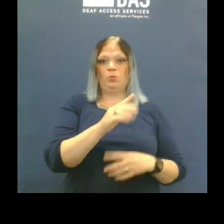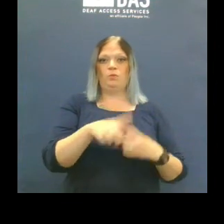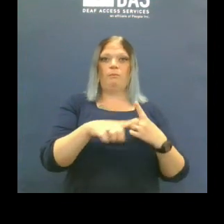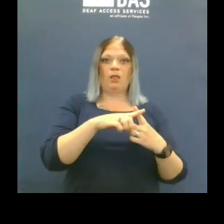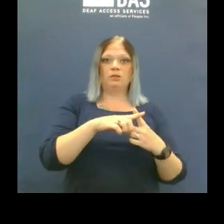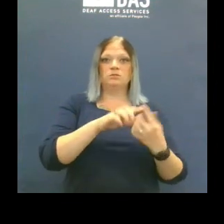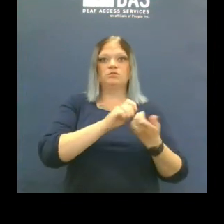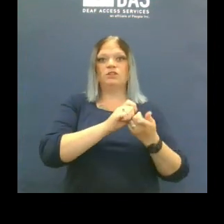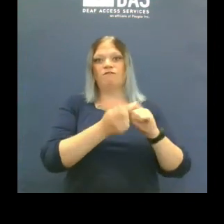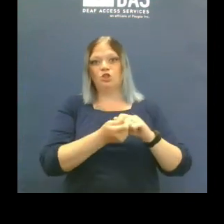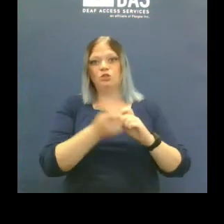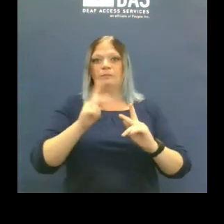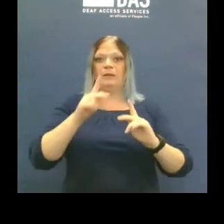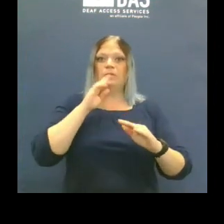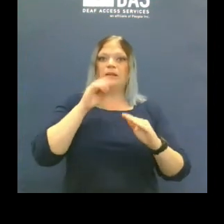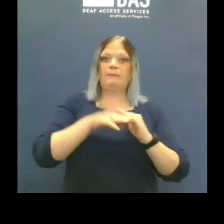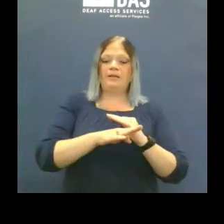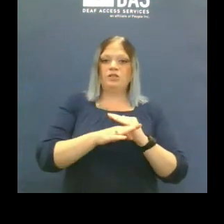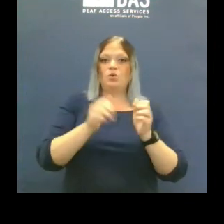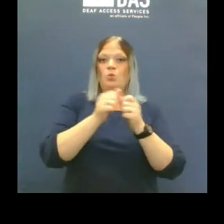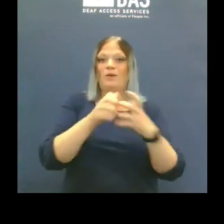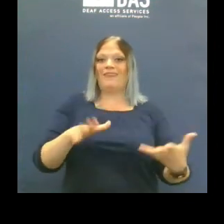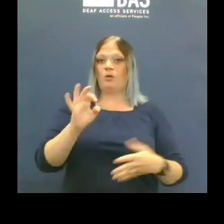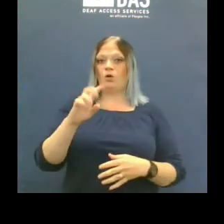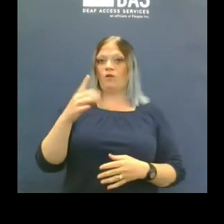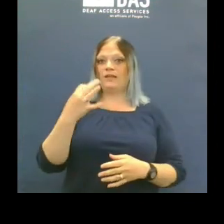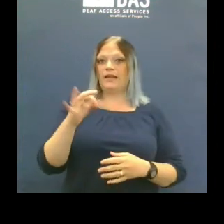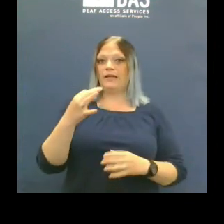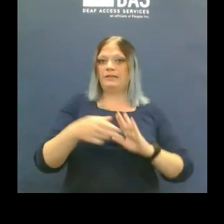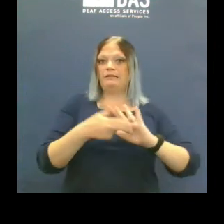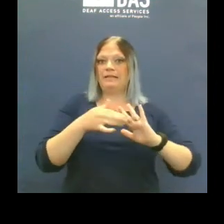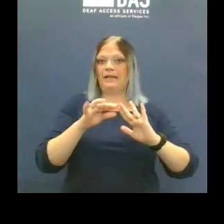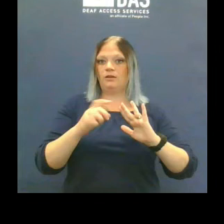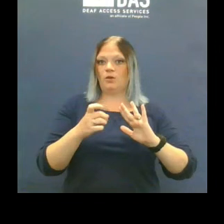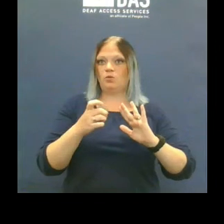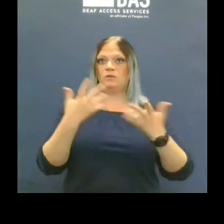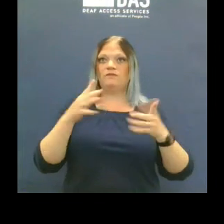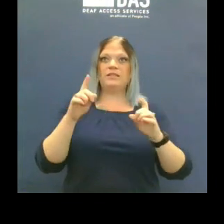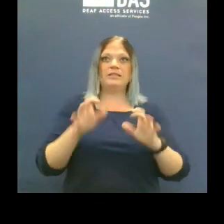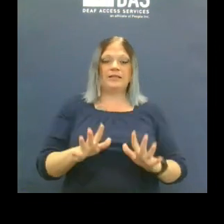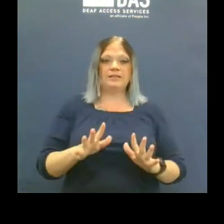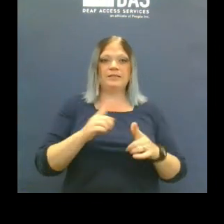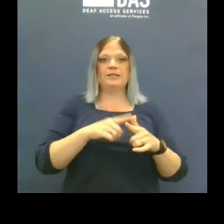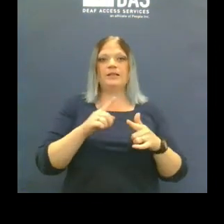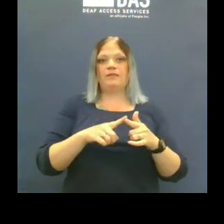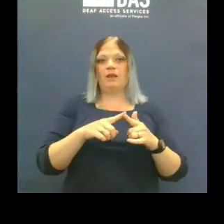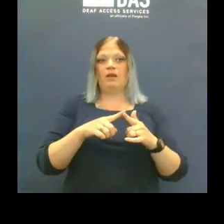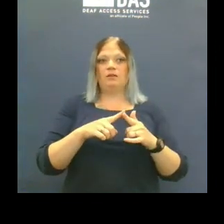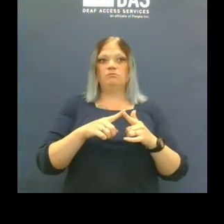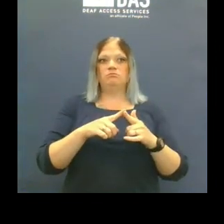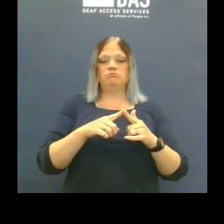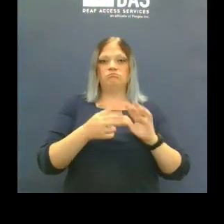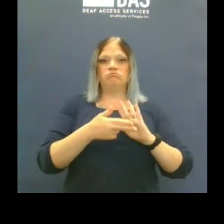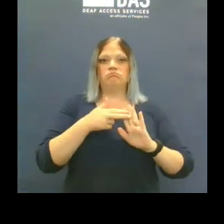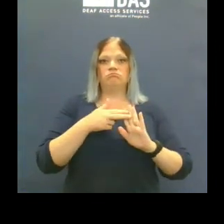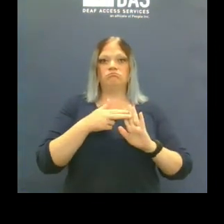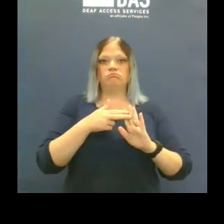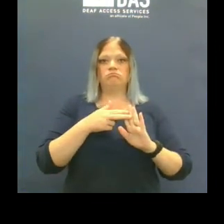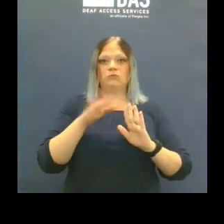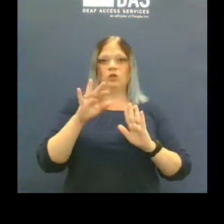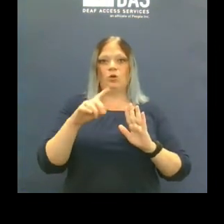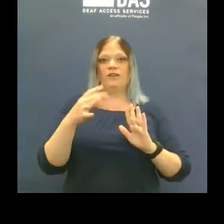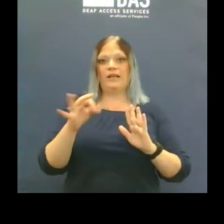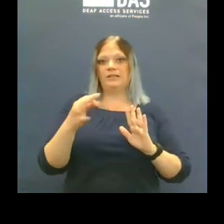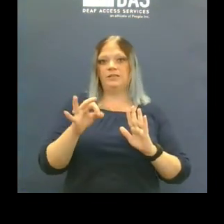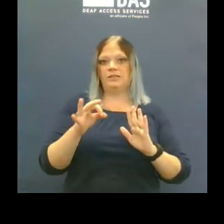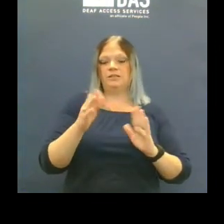people who are admitted to the hospital without a COVID-19 diagnosis and were tested and then were found to have COVID-19.